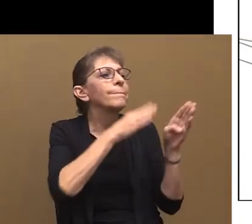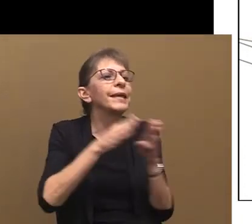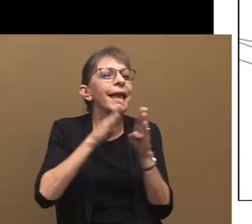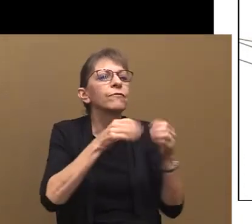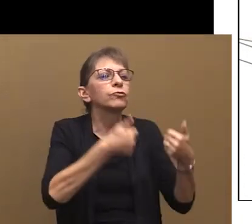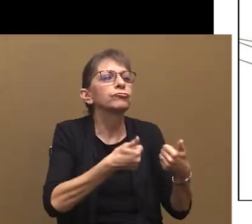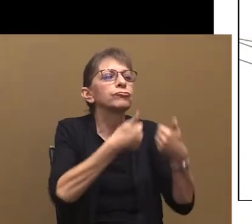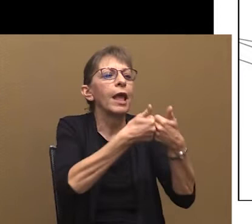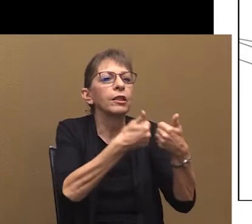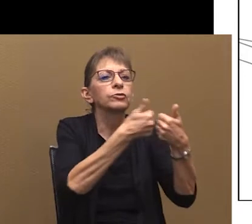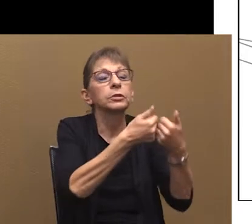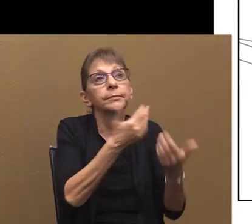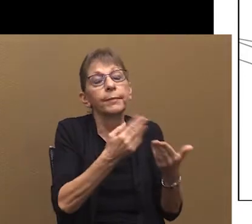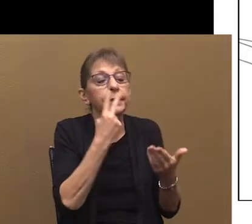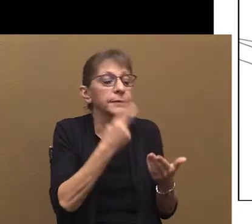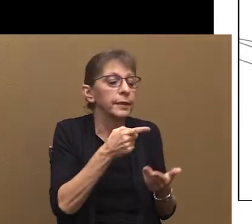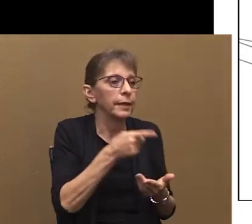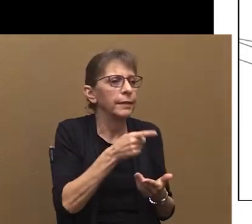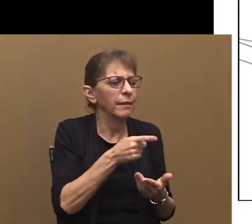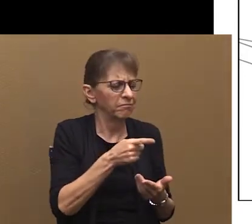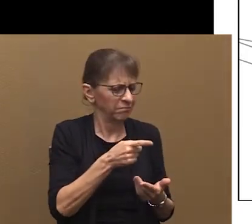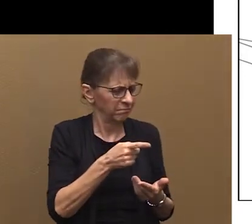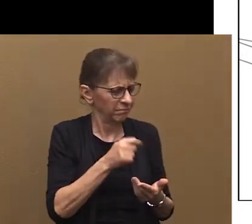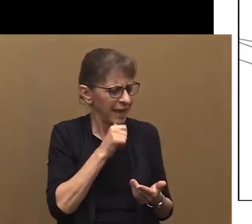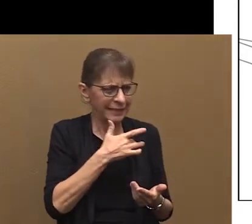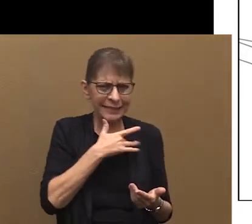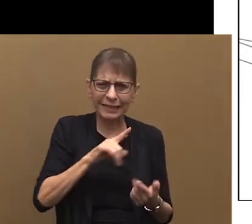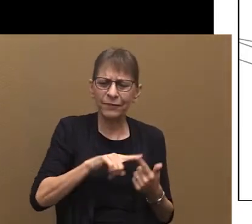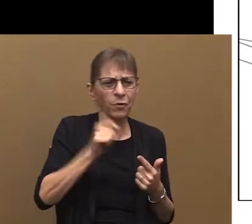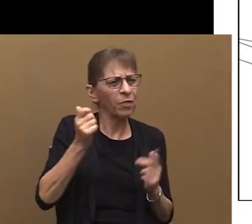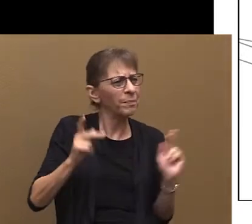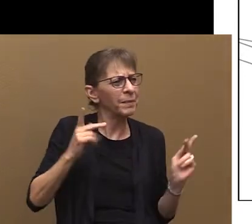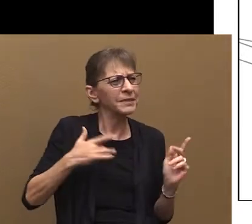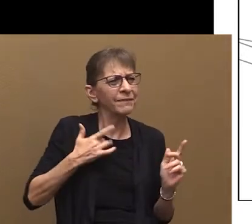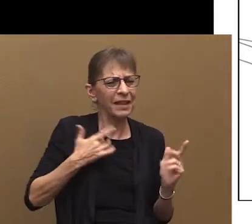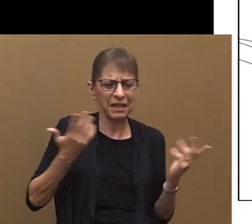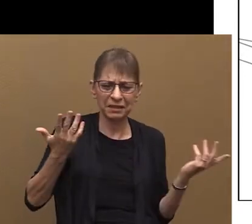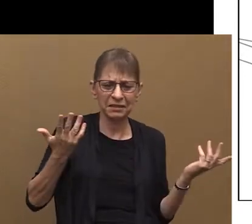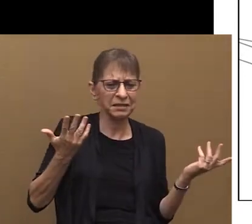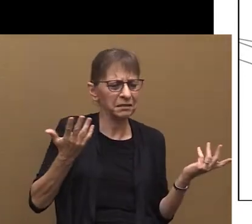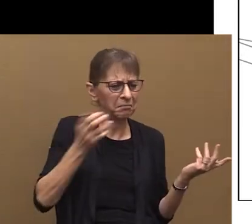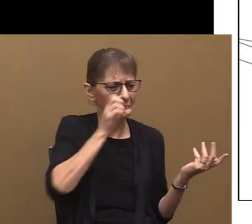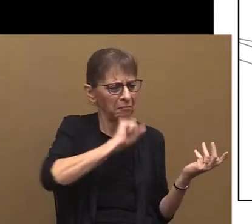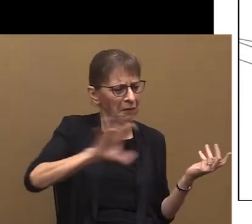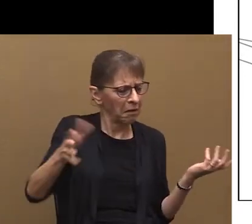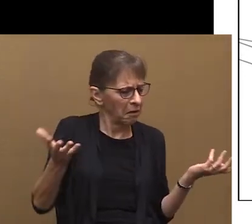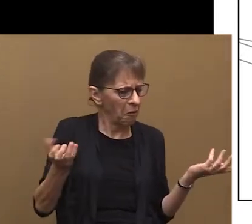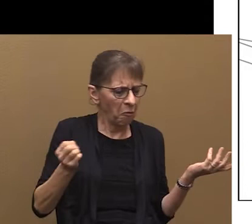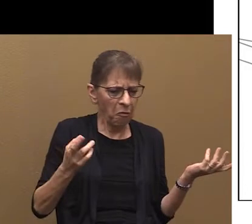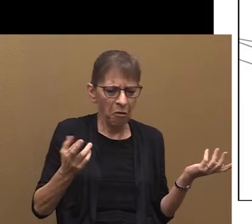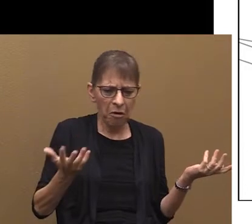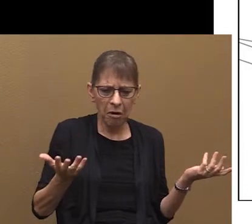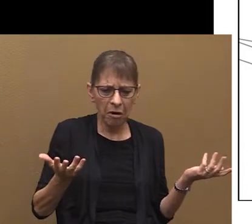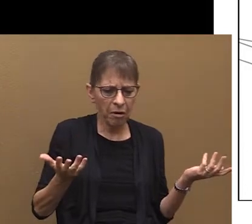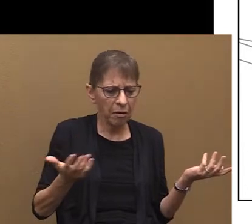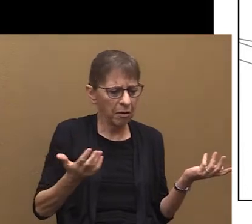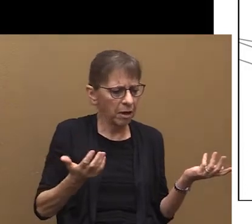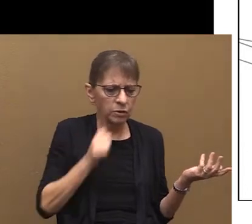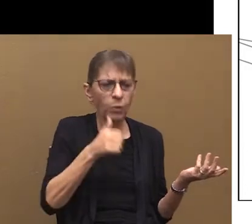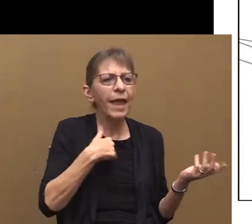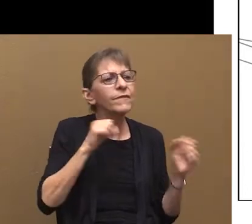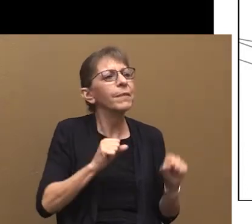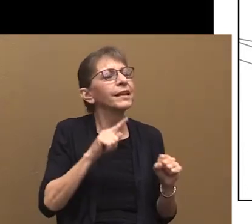challenges, what you might see is that they're insensitive to other people's feelings, or they have